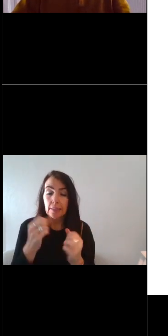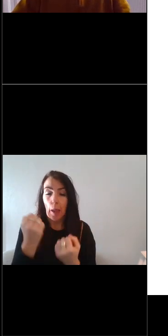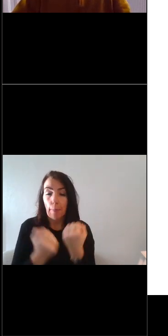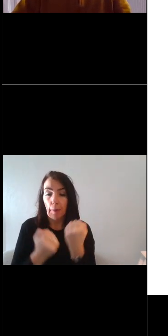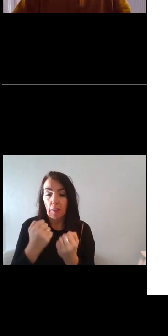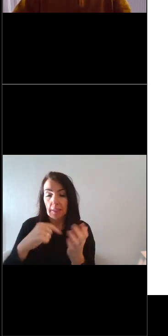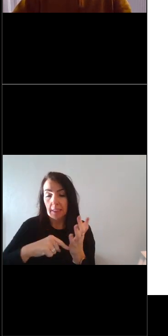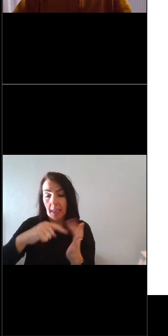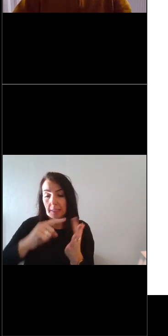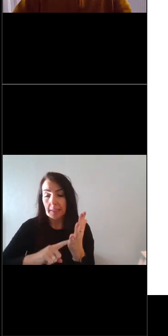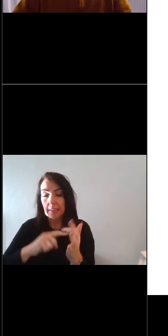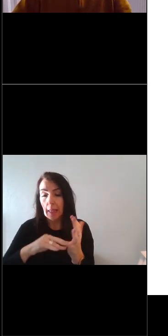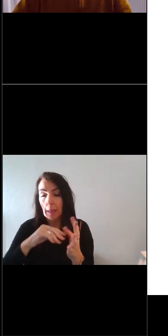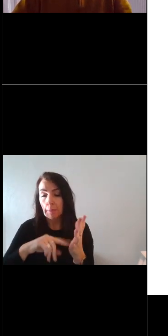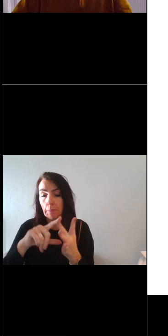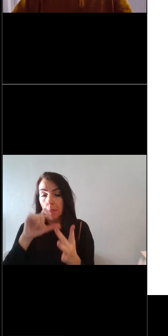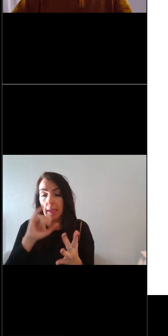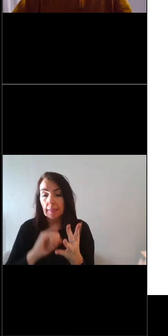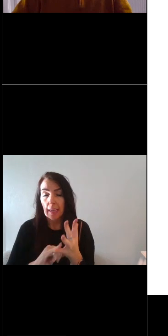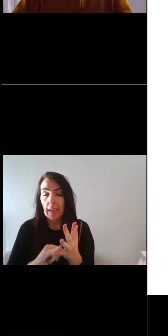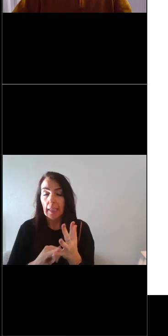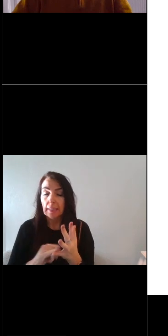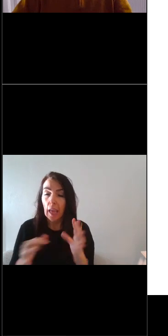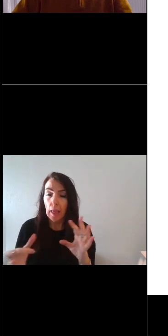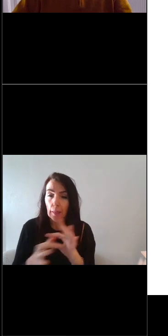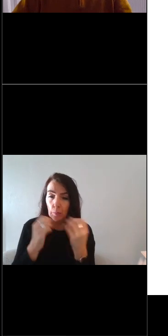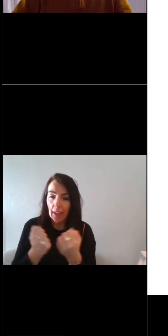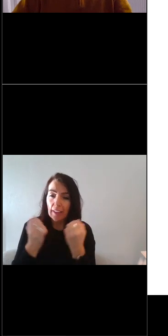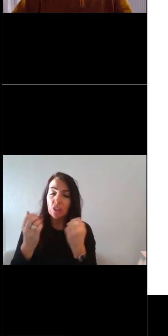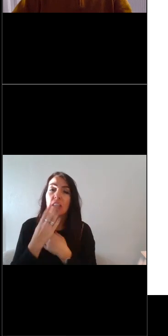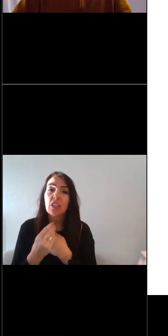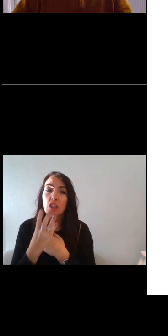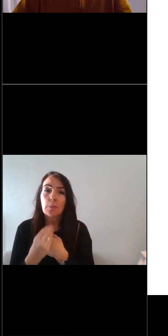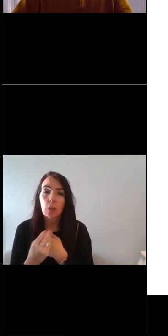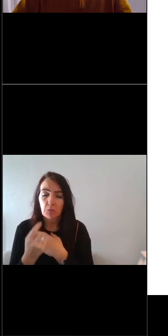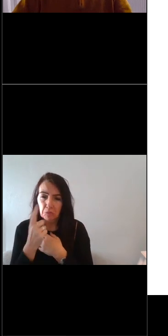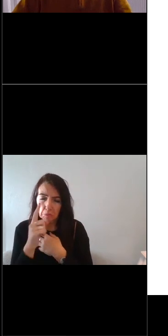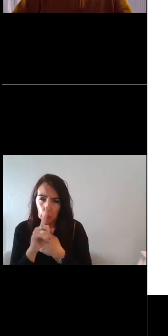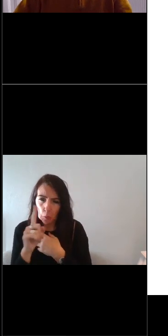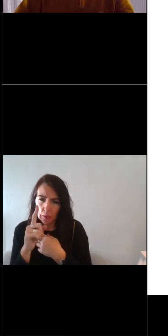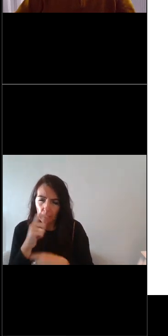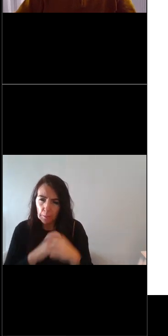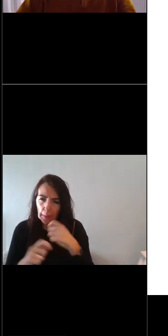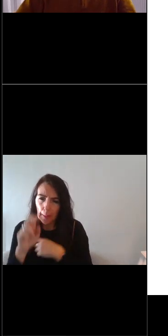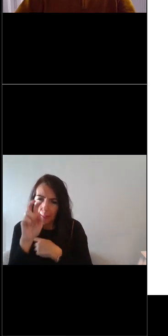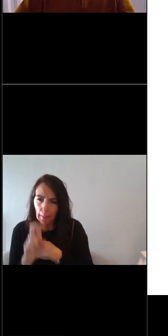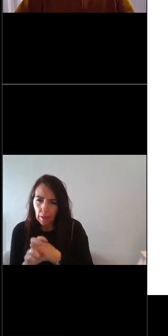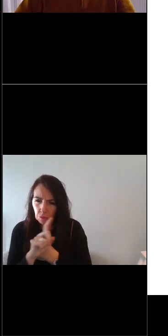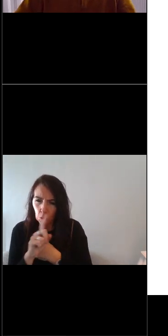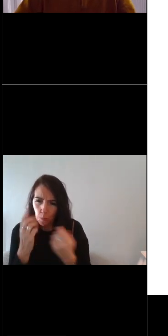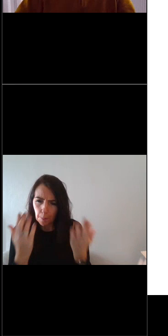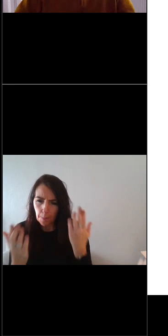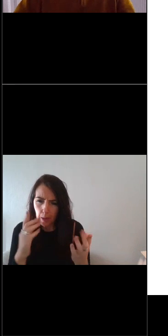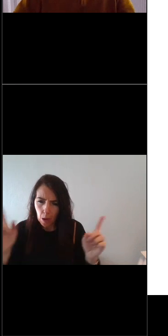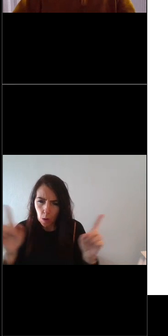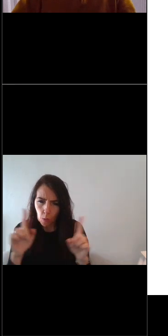you can understand the energy consumption and what that would likely become in an electrified fleet or with other energy